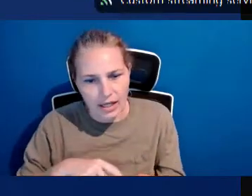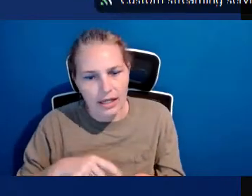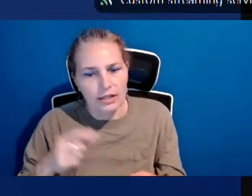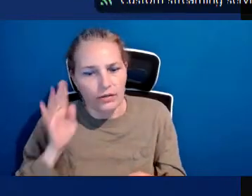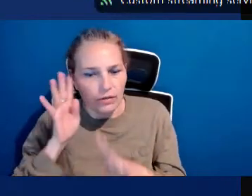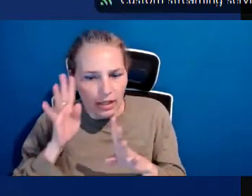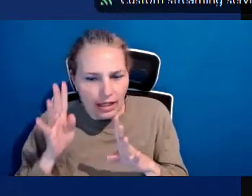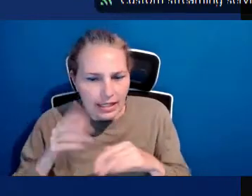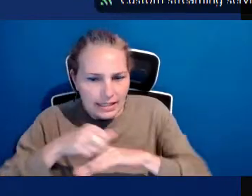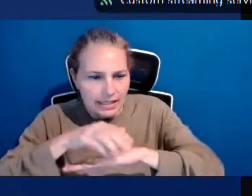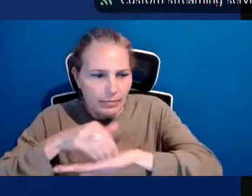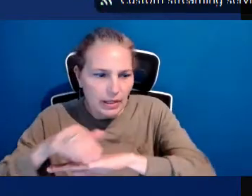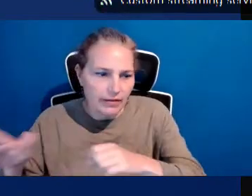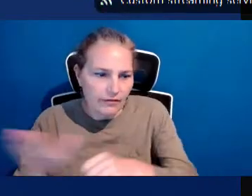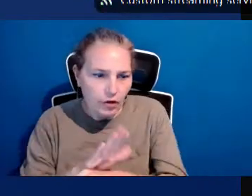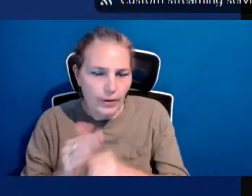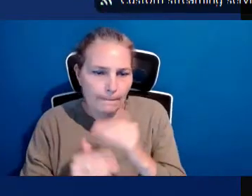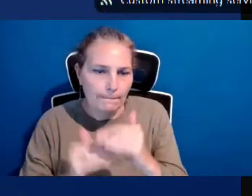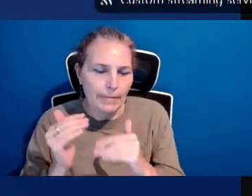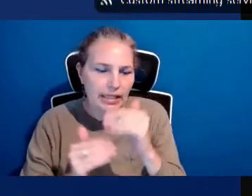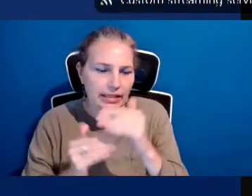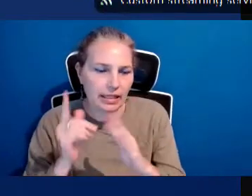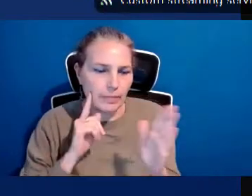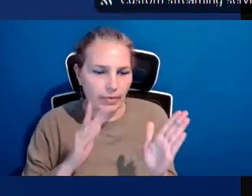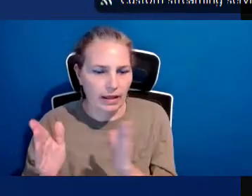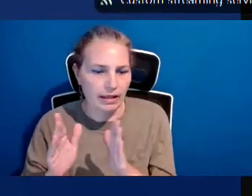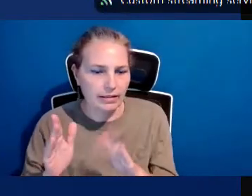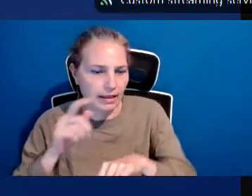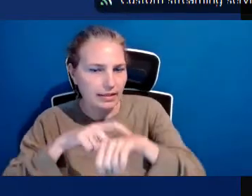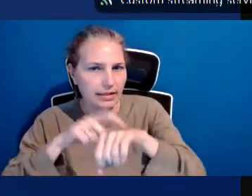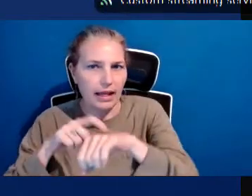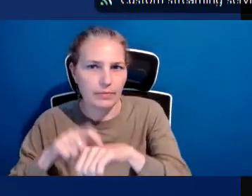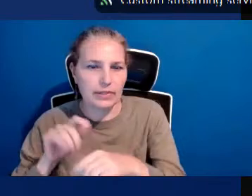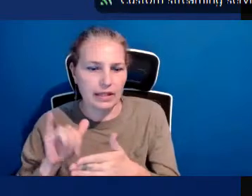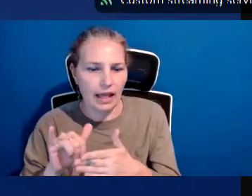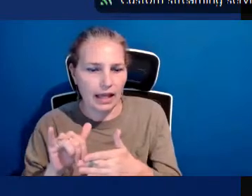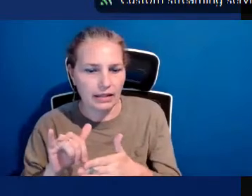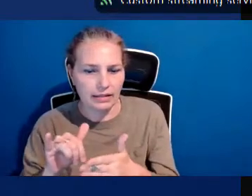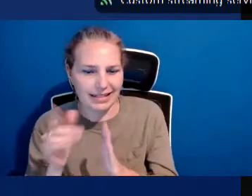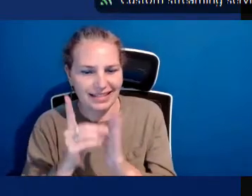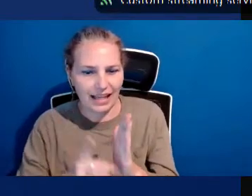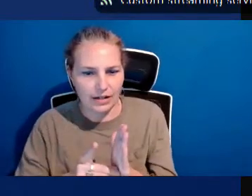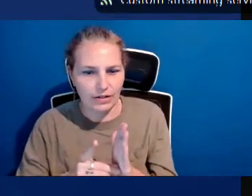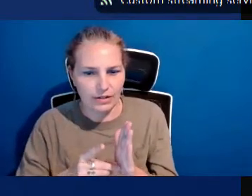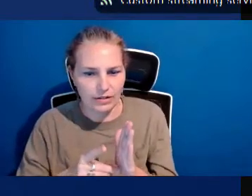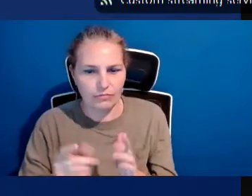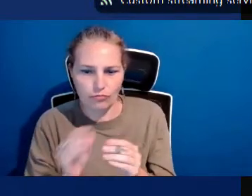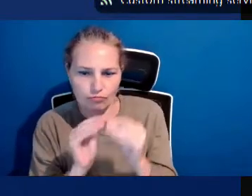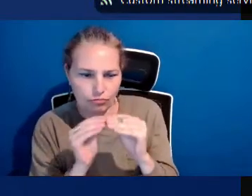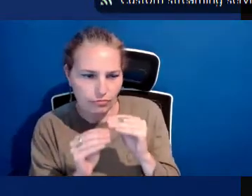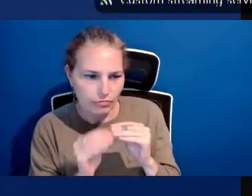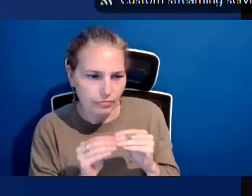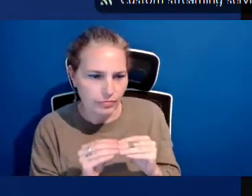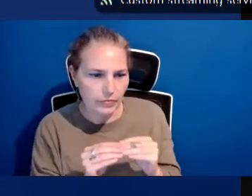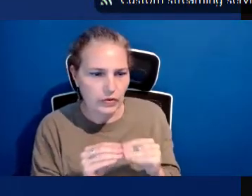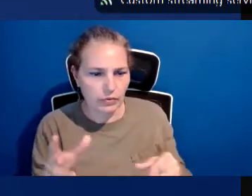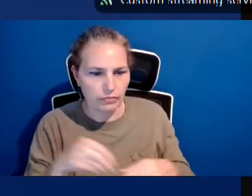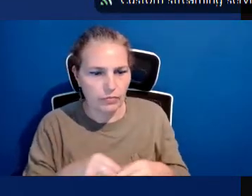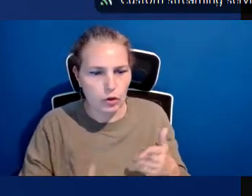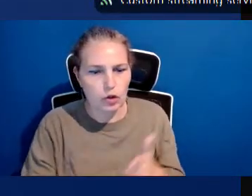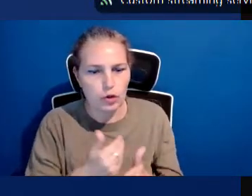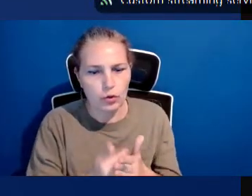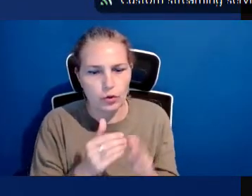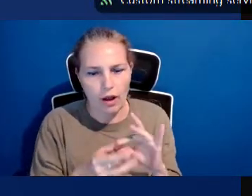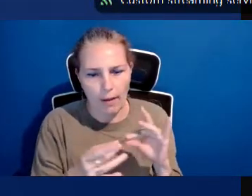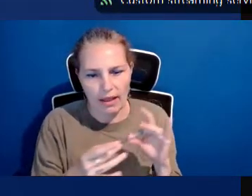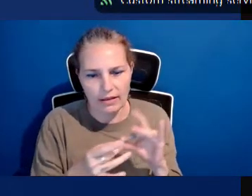incorporate plan review comments. The goal is to reduce this overall time for rebuilds, and the